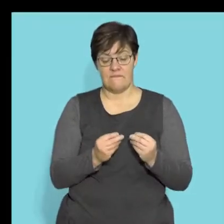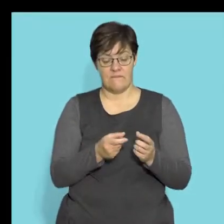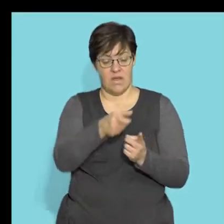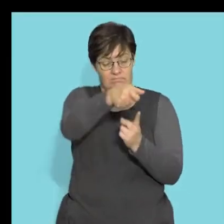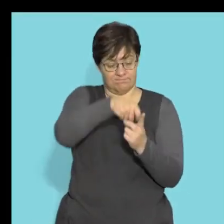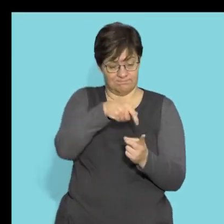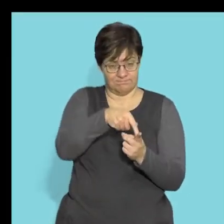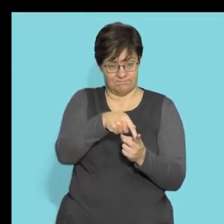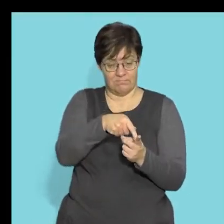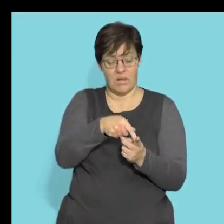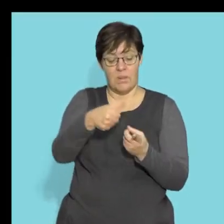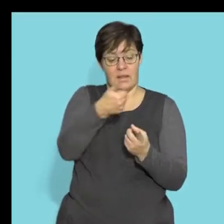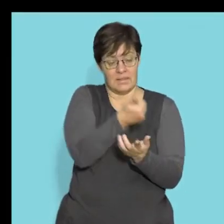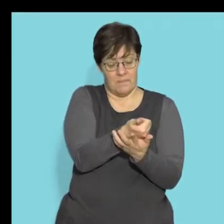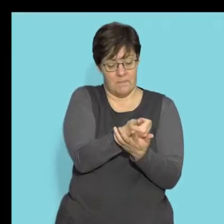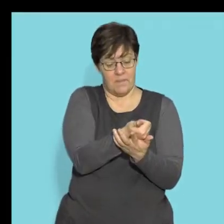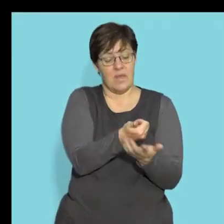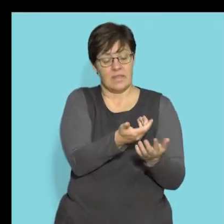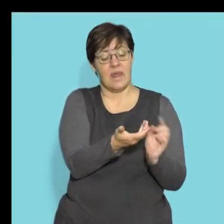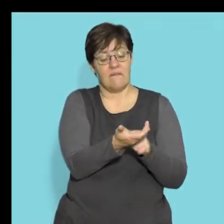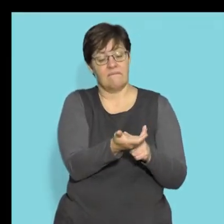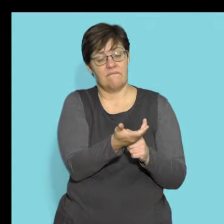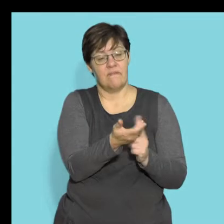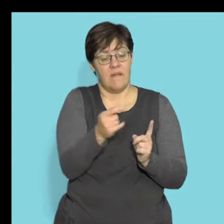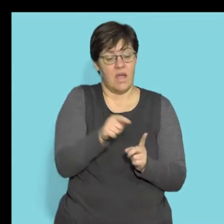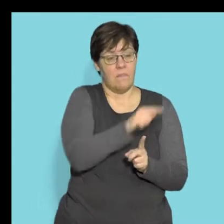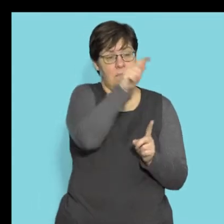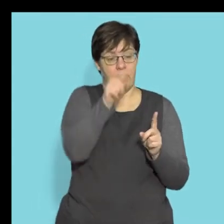there's a magnetic field that goes clockwise.